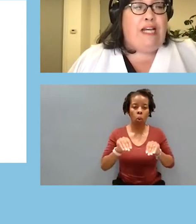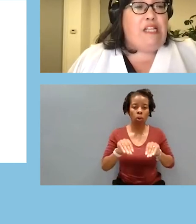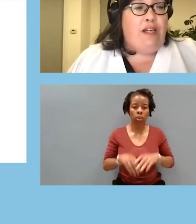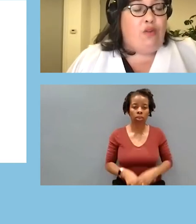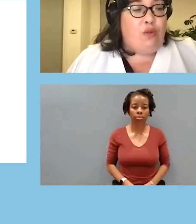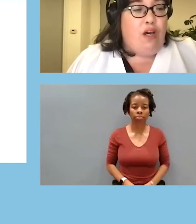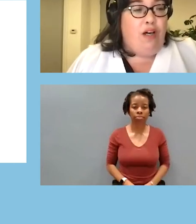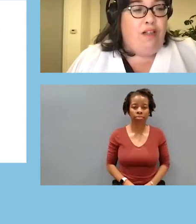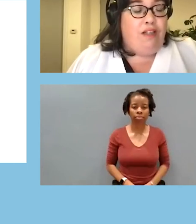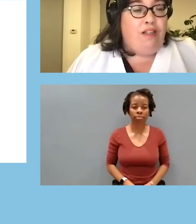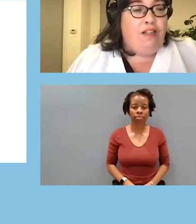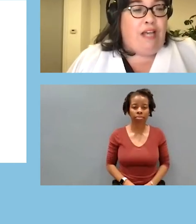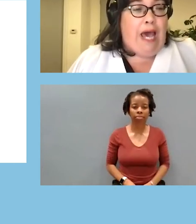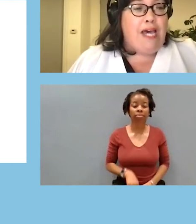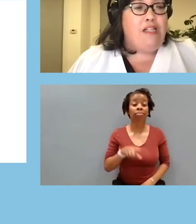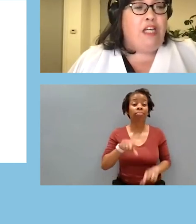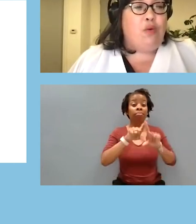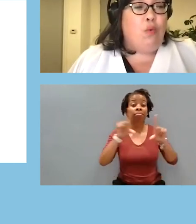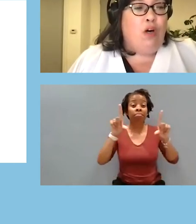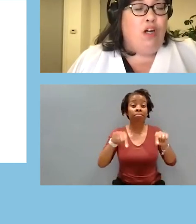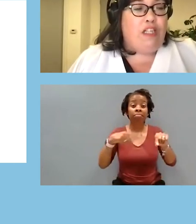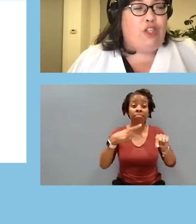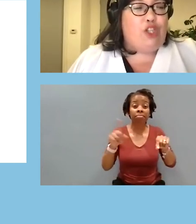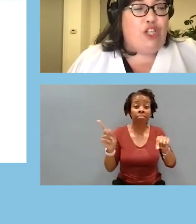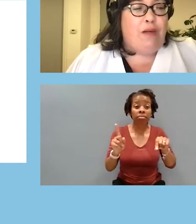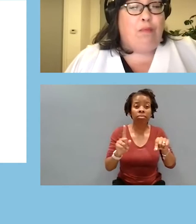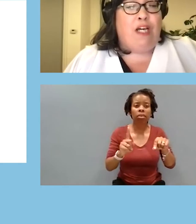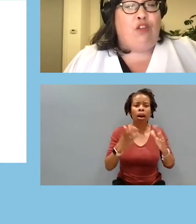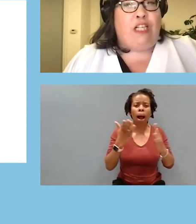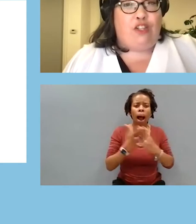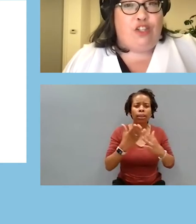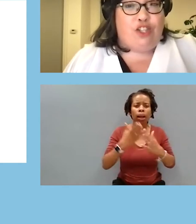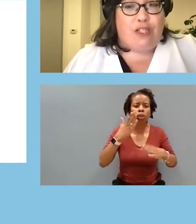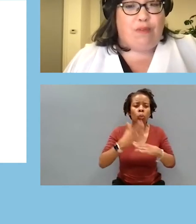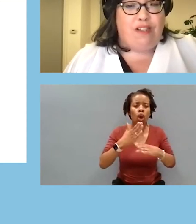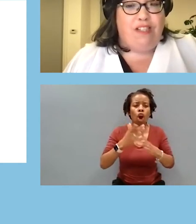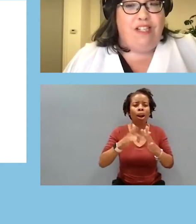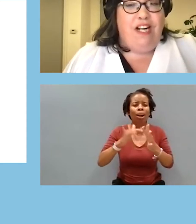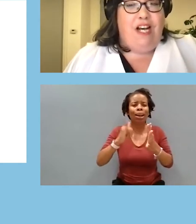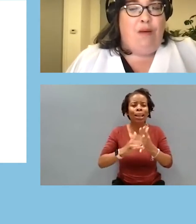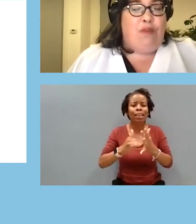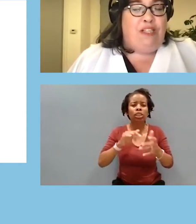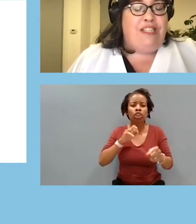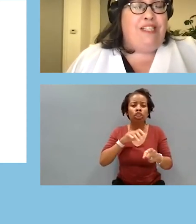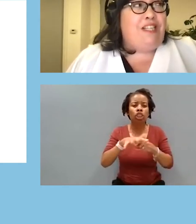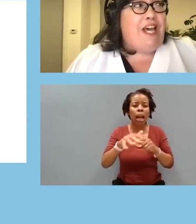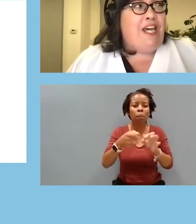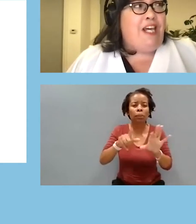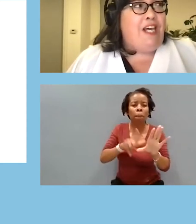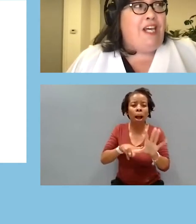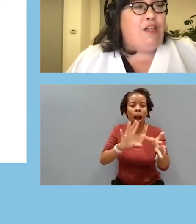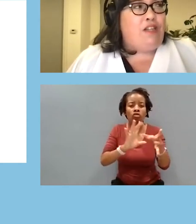Pause. The next title card is Access Work is Shaped by Relationships. And this